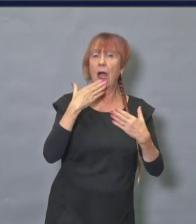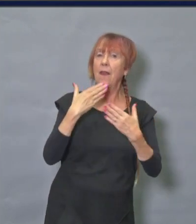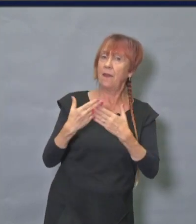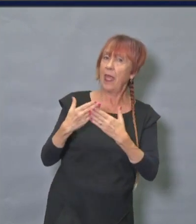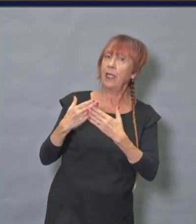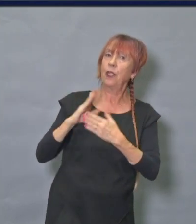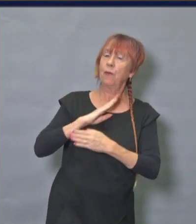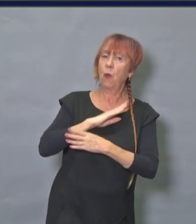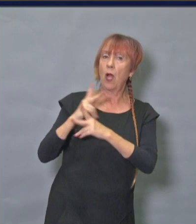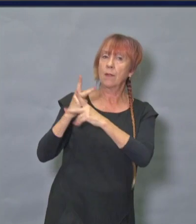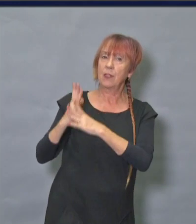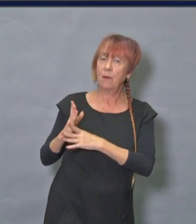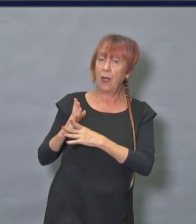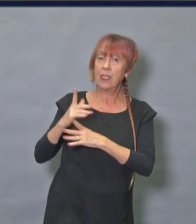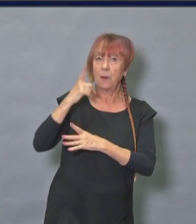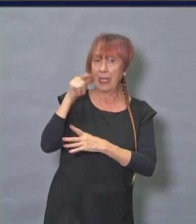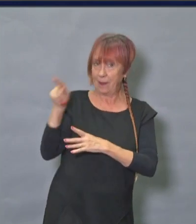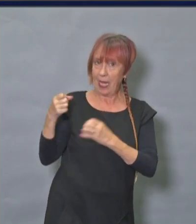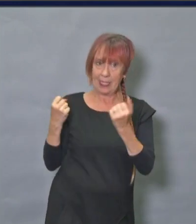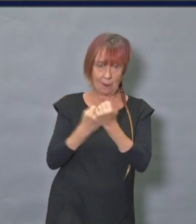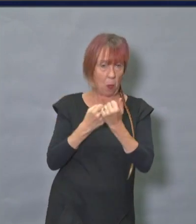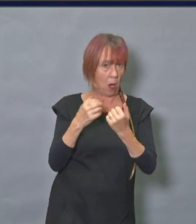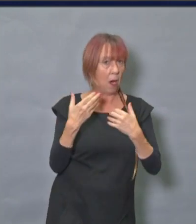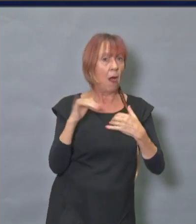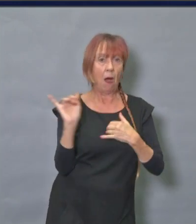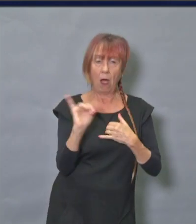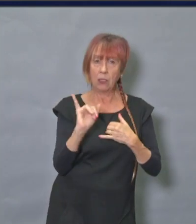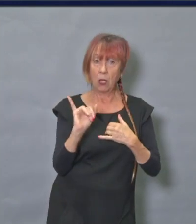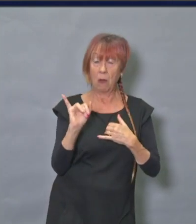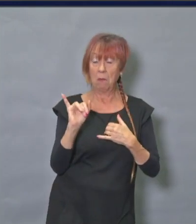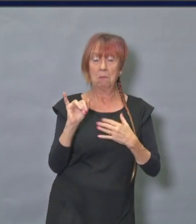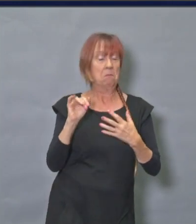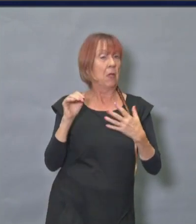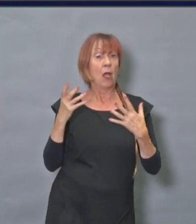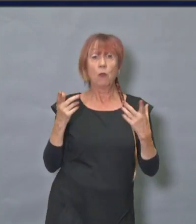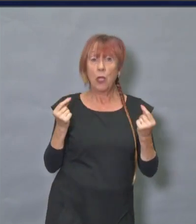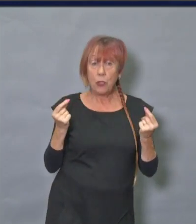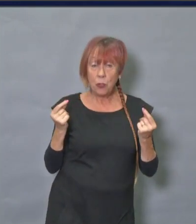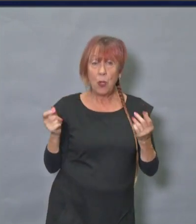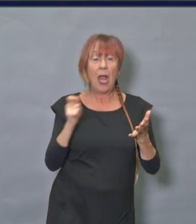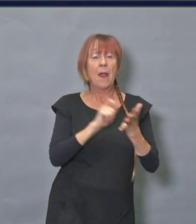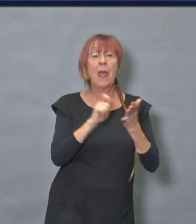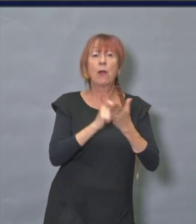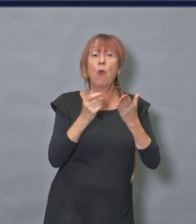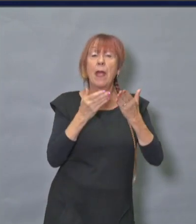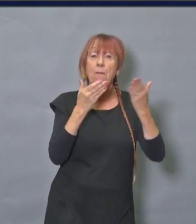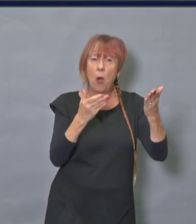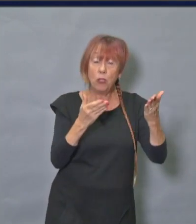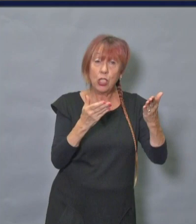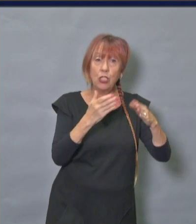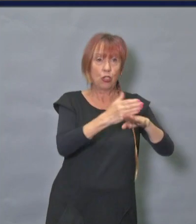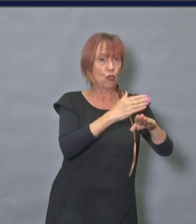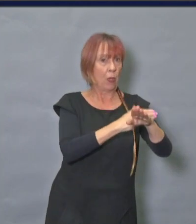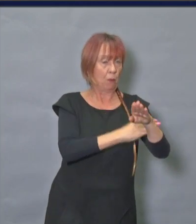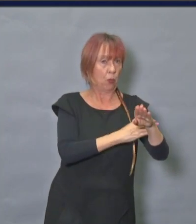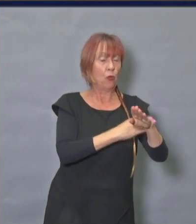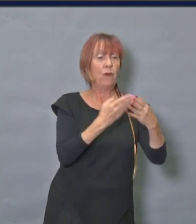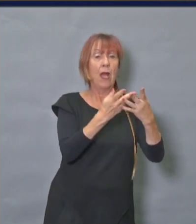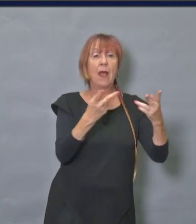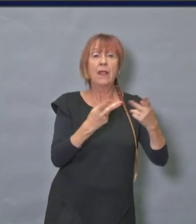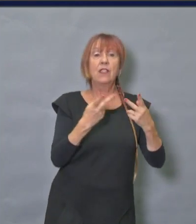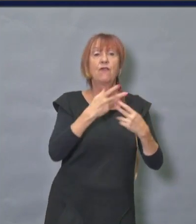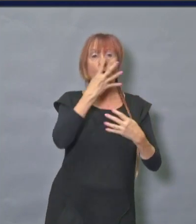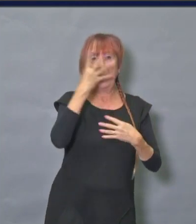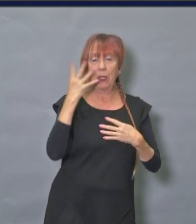Supervisors for their support, whether writing motions to make immigration a priority for our county, showing support for the